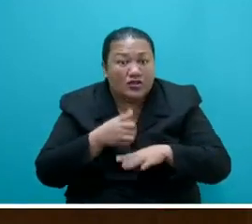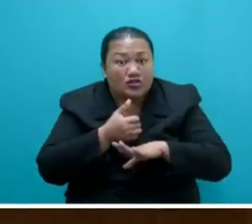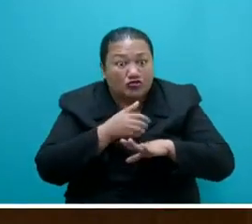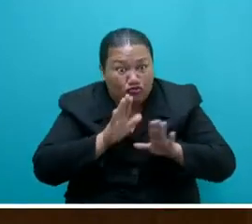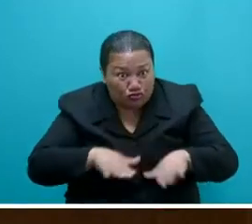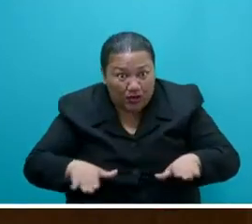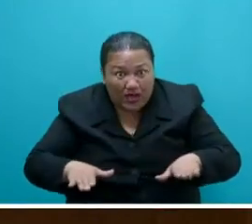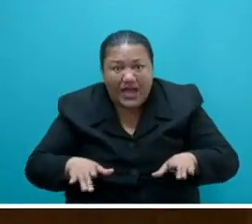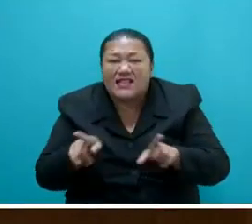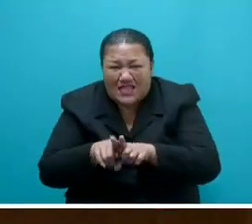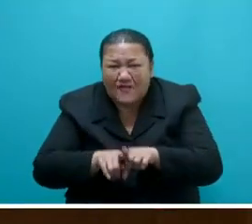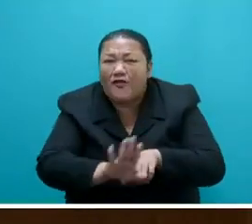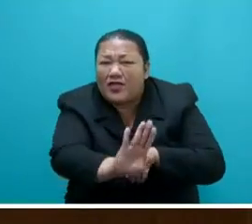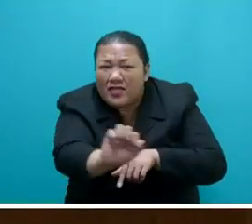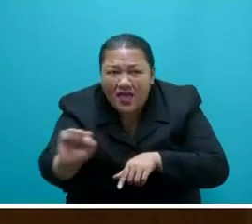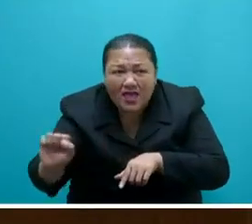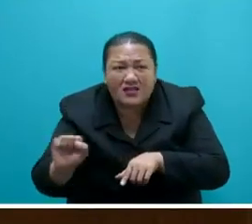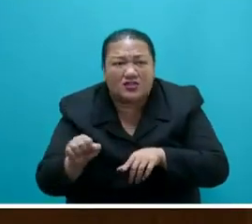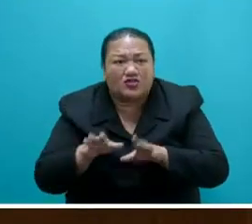But we all know,